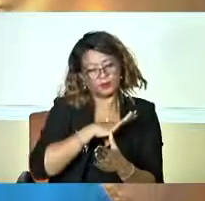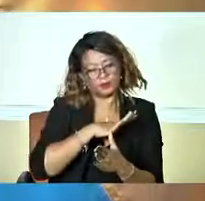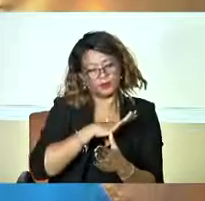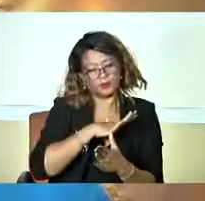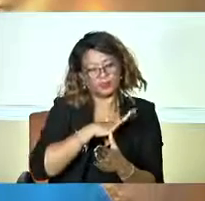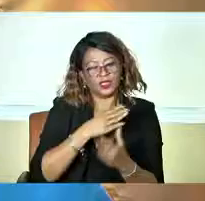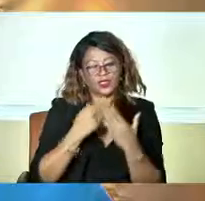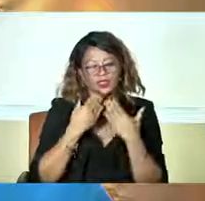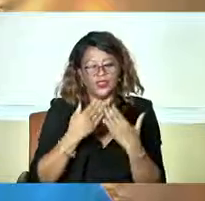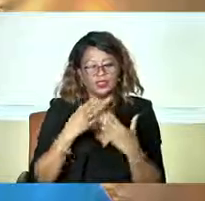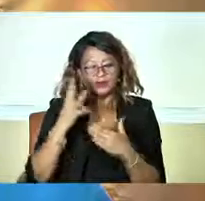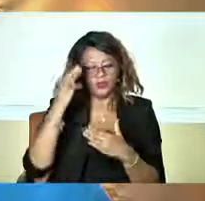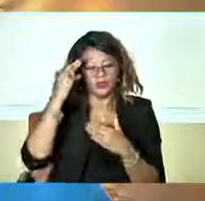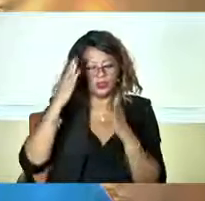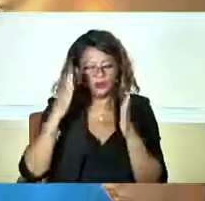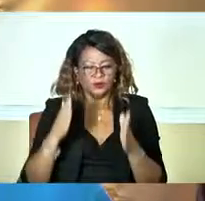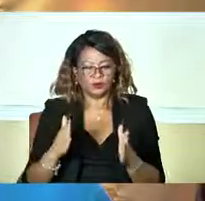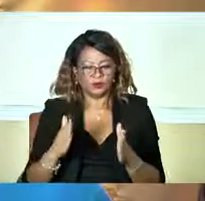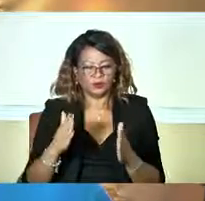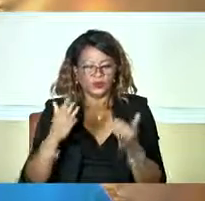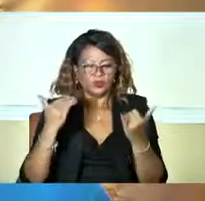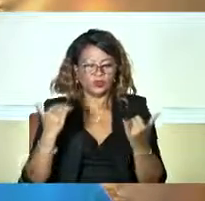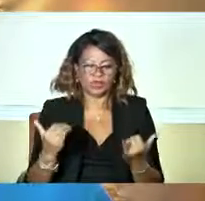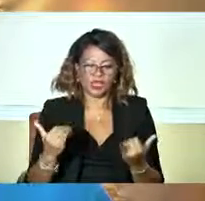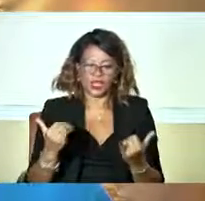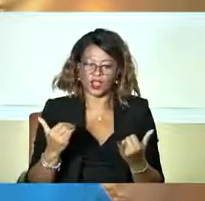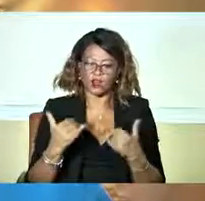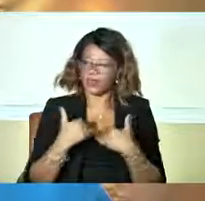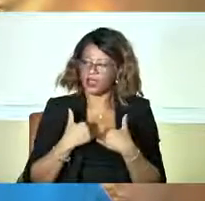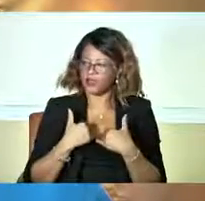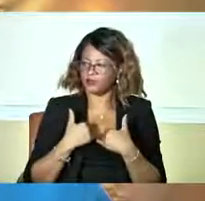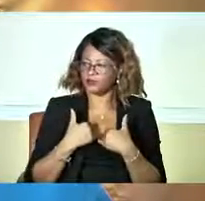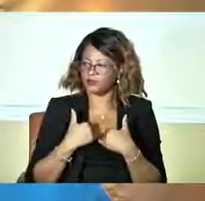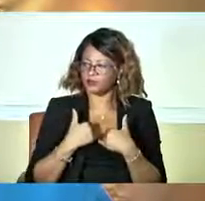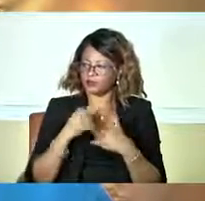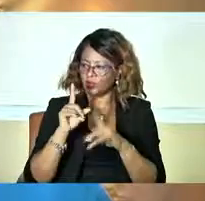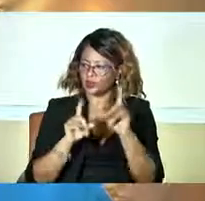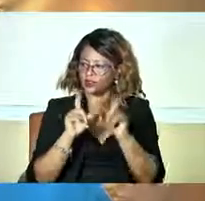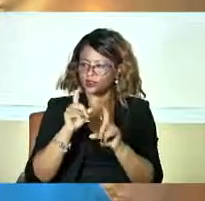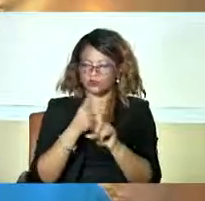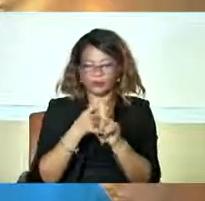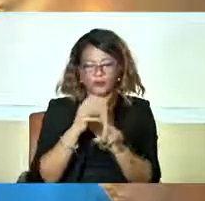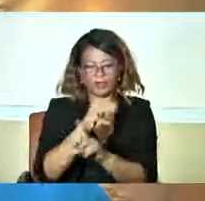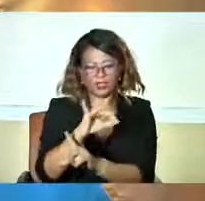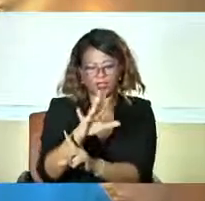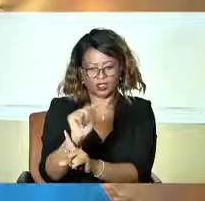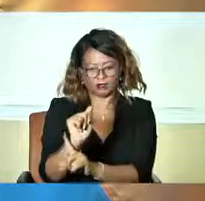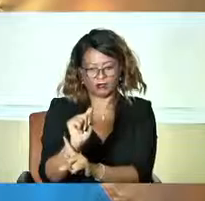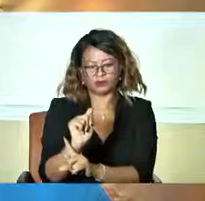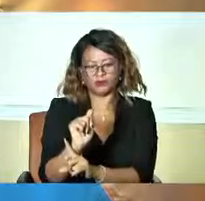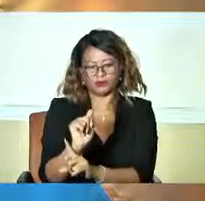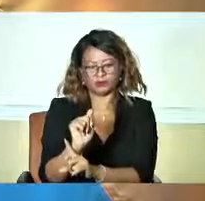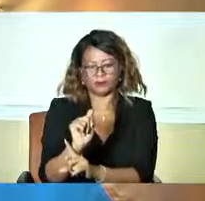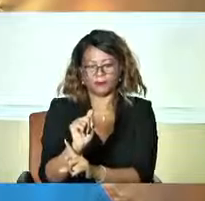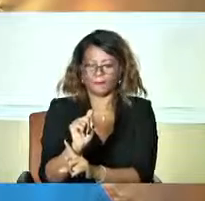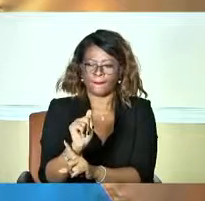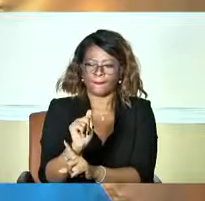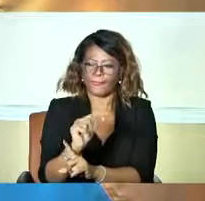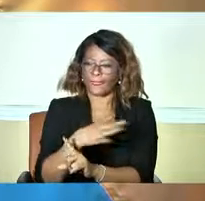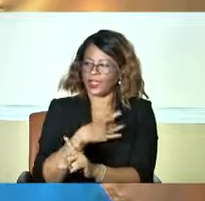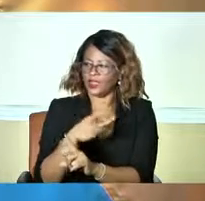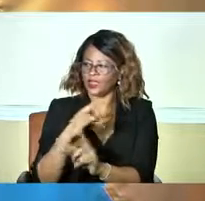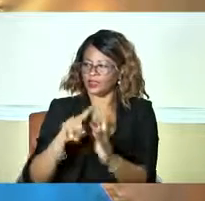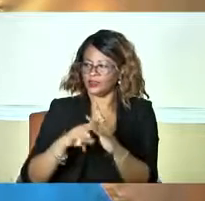Thank you, Minister. We will now entertain questions from the media. I'd like